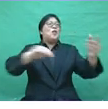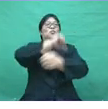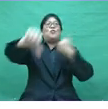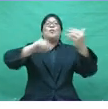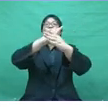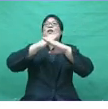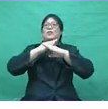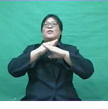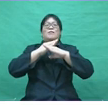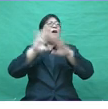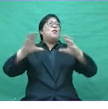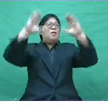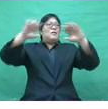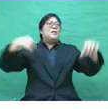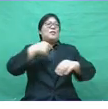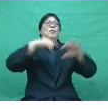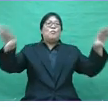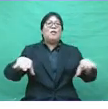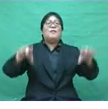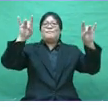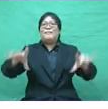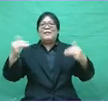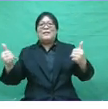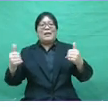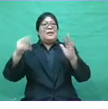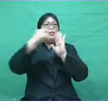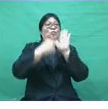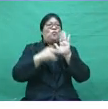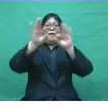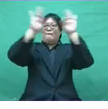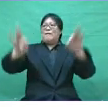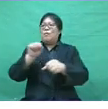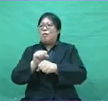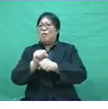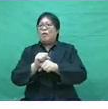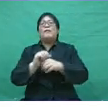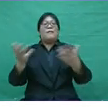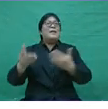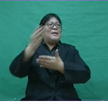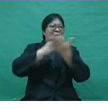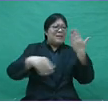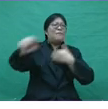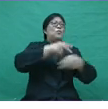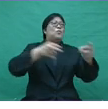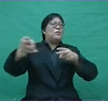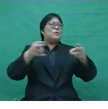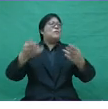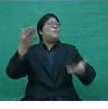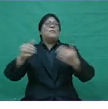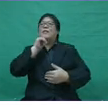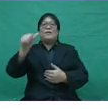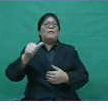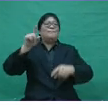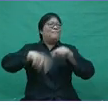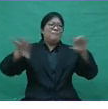implementing these measures have tested the current legislative framework, for which some of the initiative would not have been